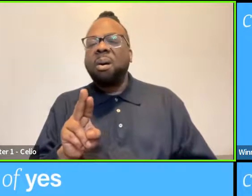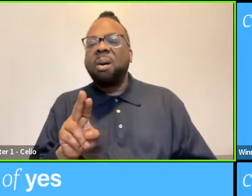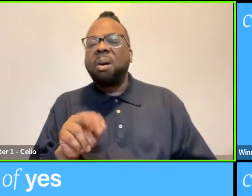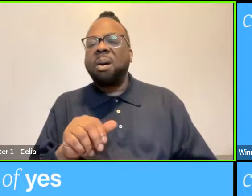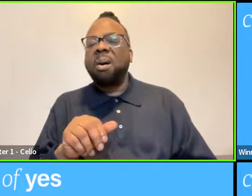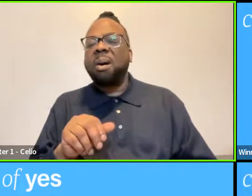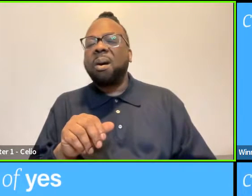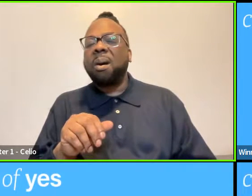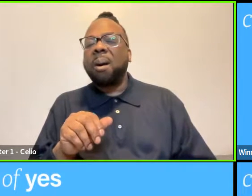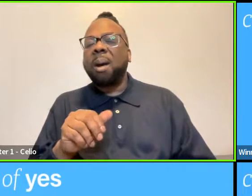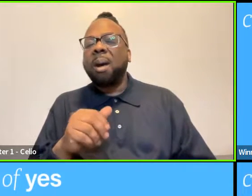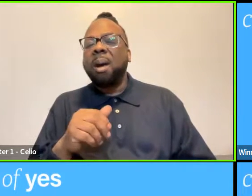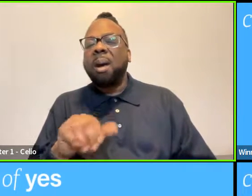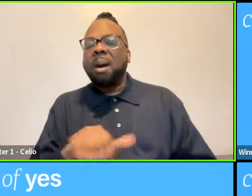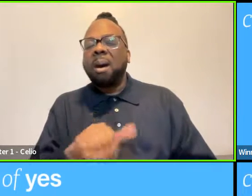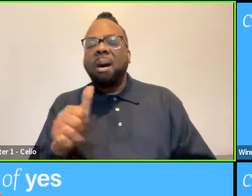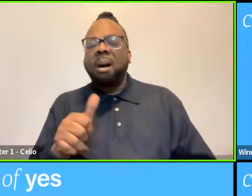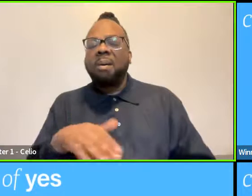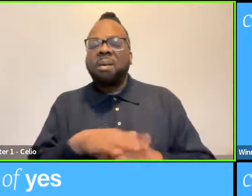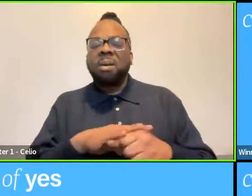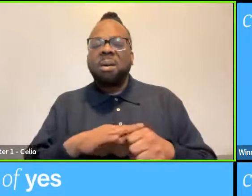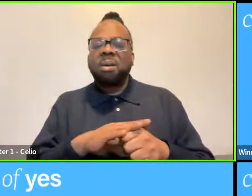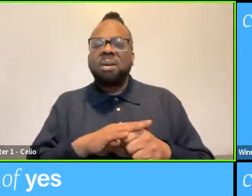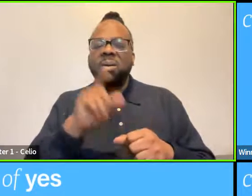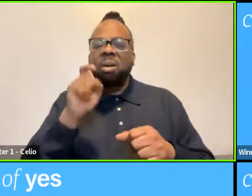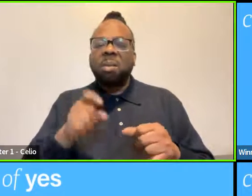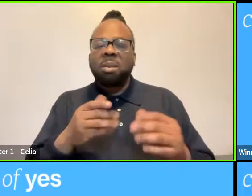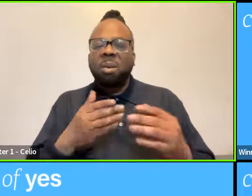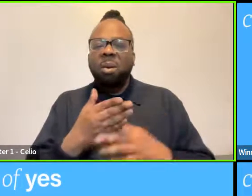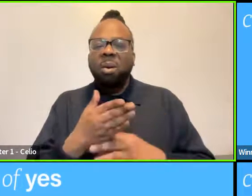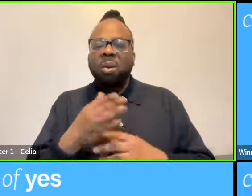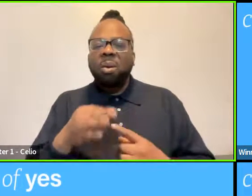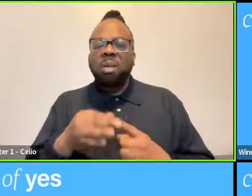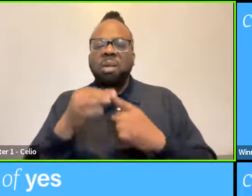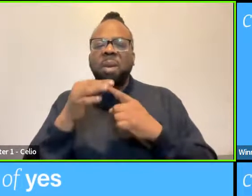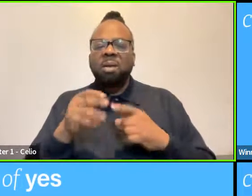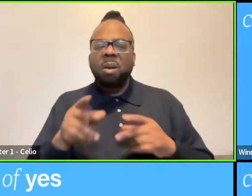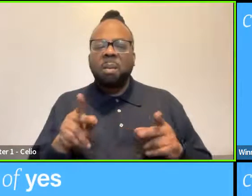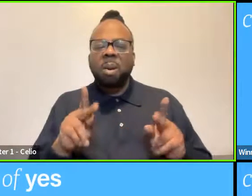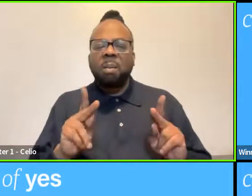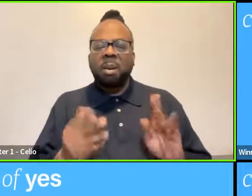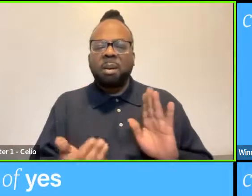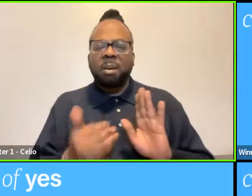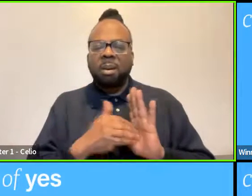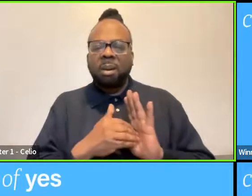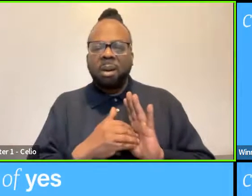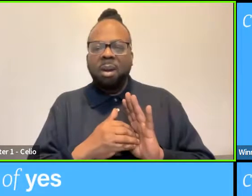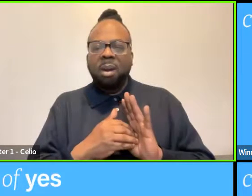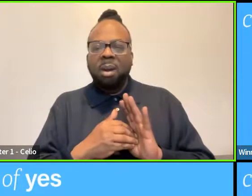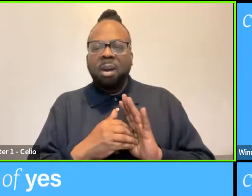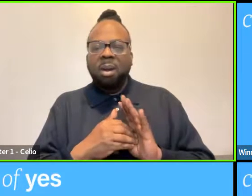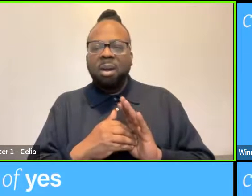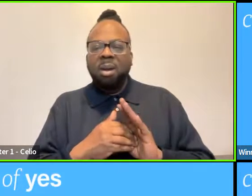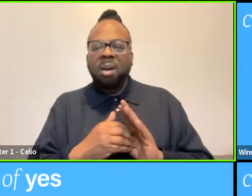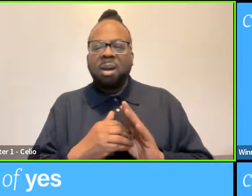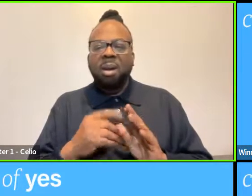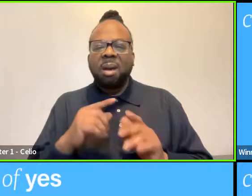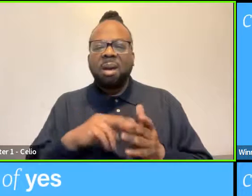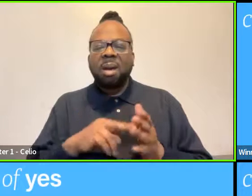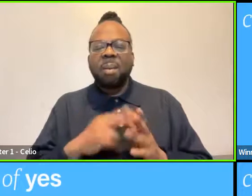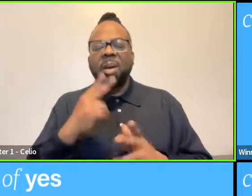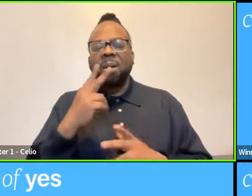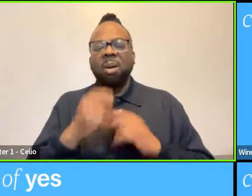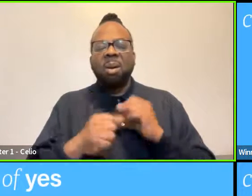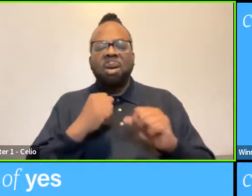today. In other districts, you have to go through a full special permit. Again, ULURP, 2 years, hundreds of